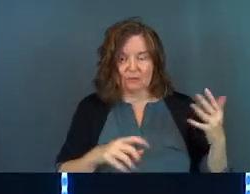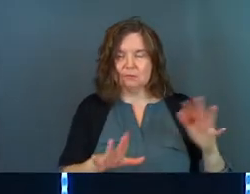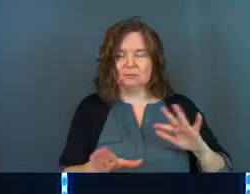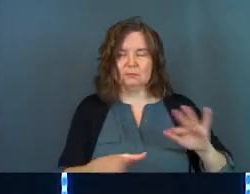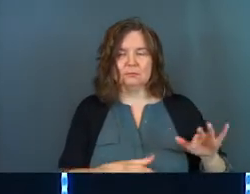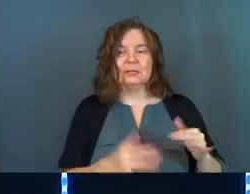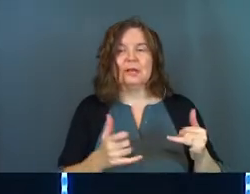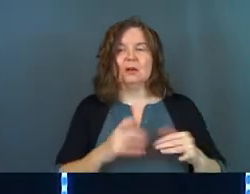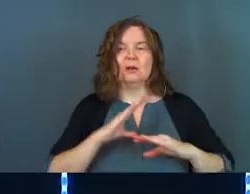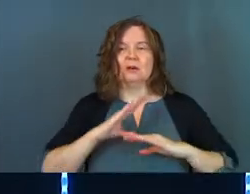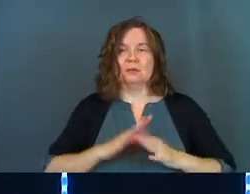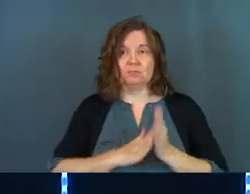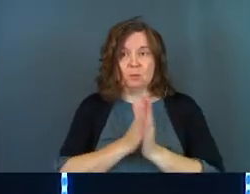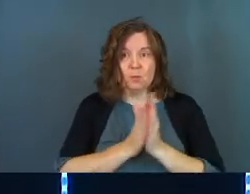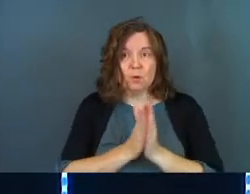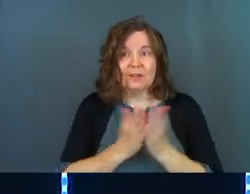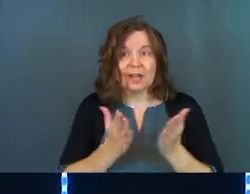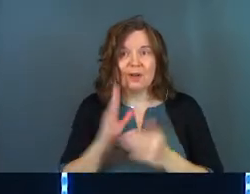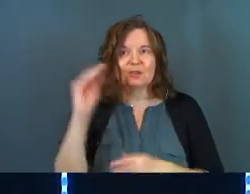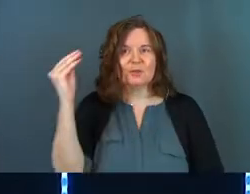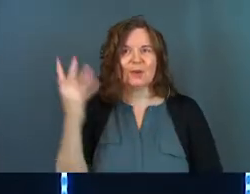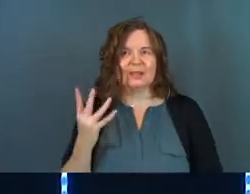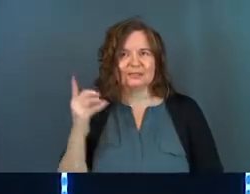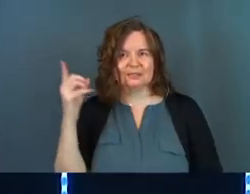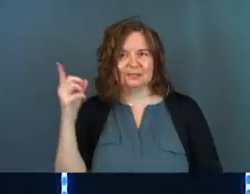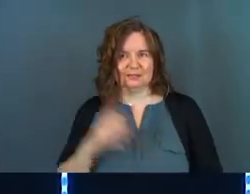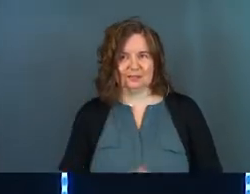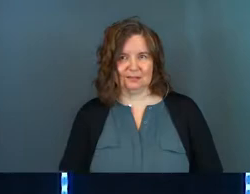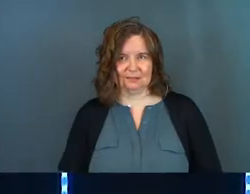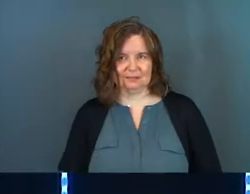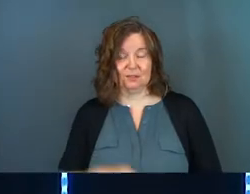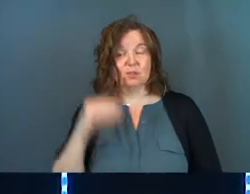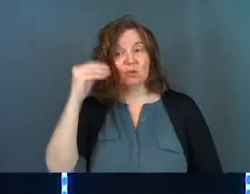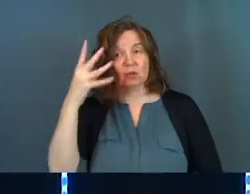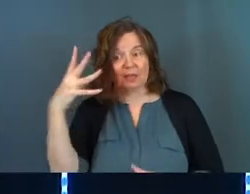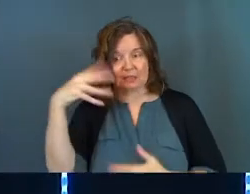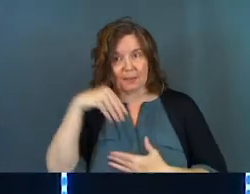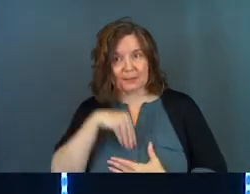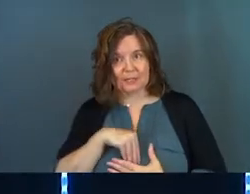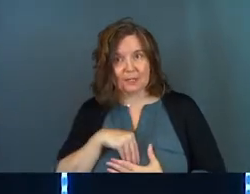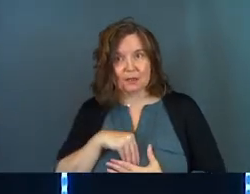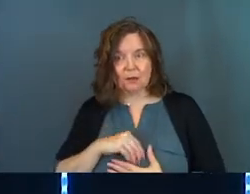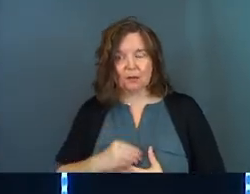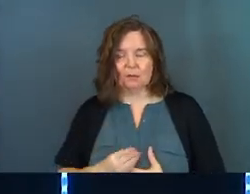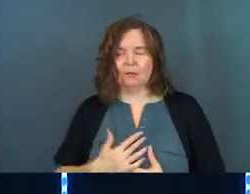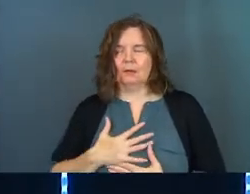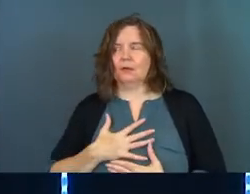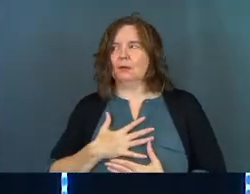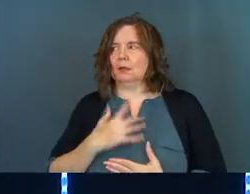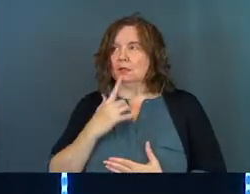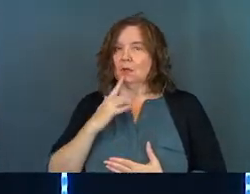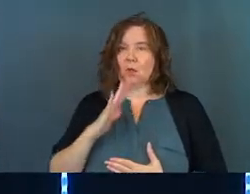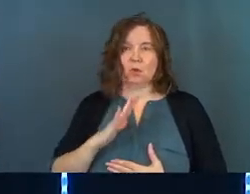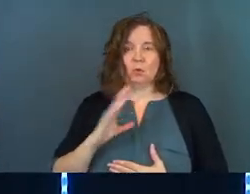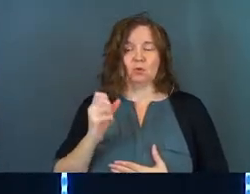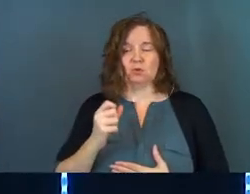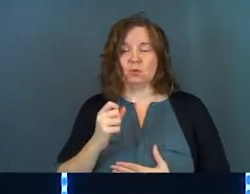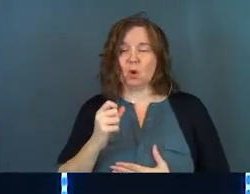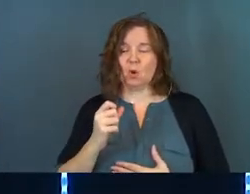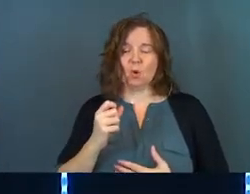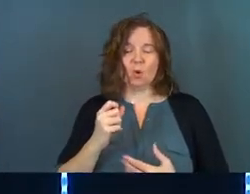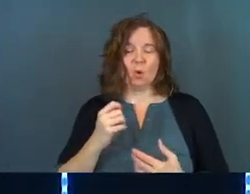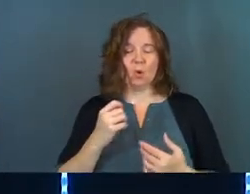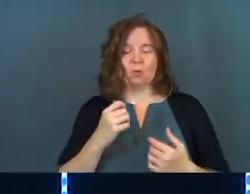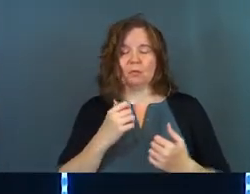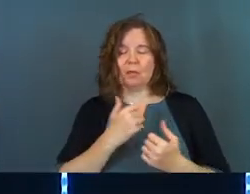is the fact that the engine of growth is grace. Amen. Grace comes in and says, you're so